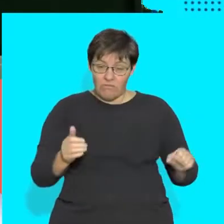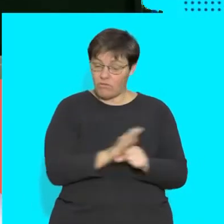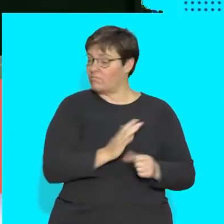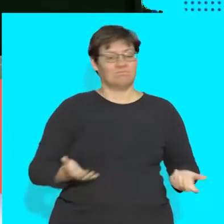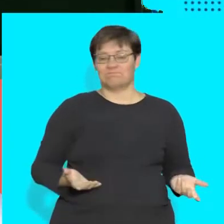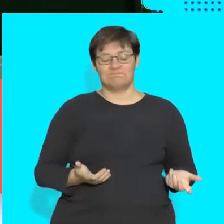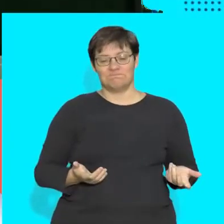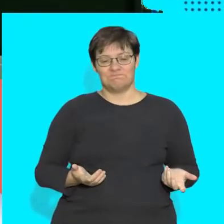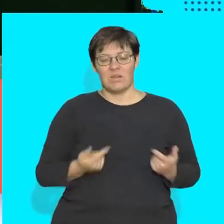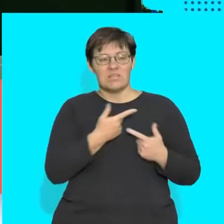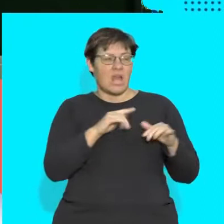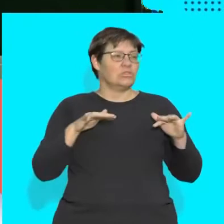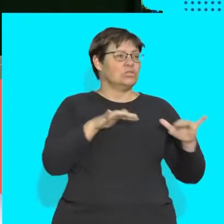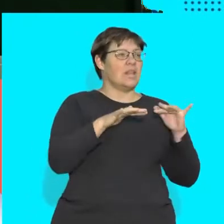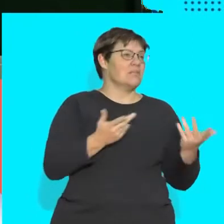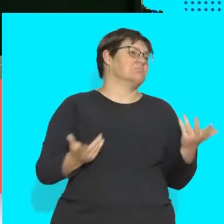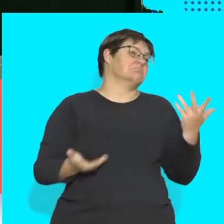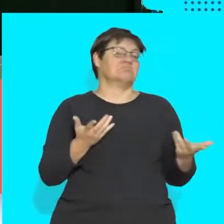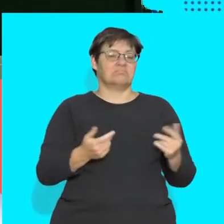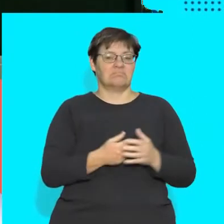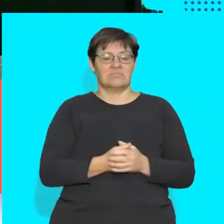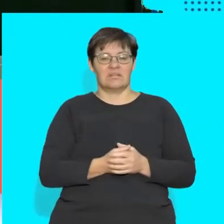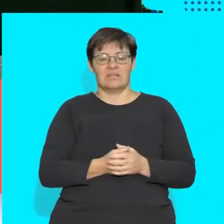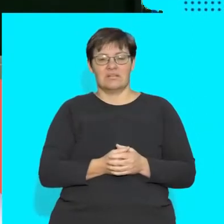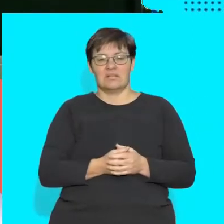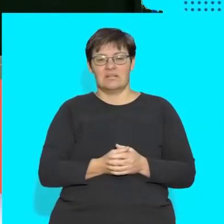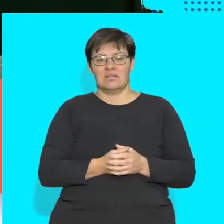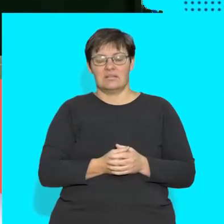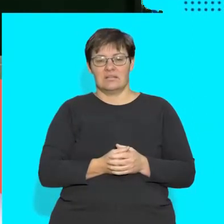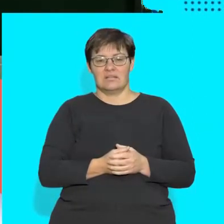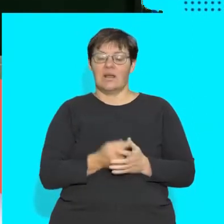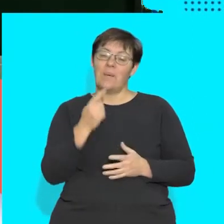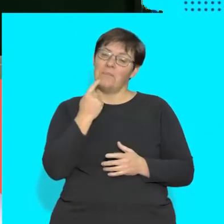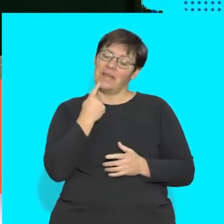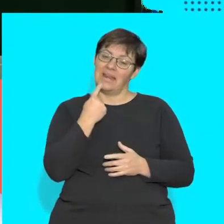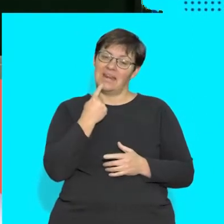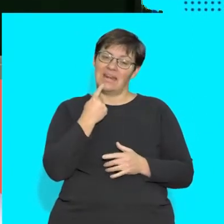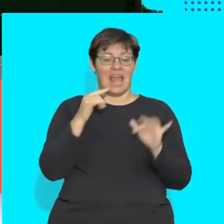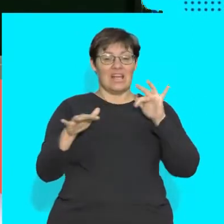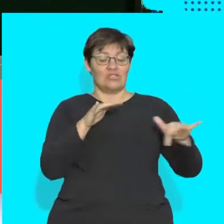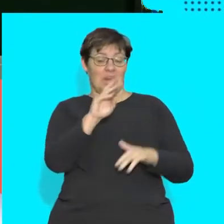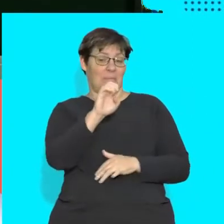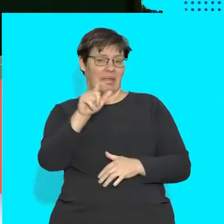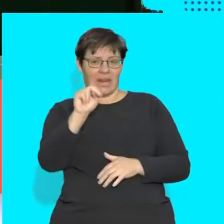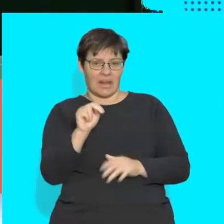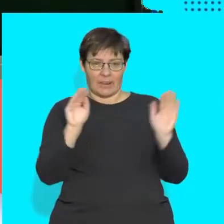imagine you take jelly and you put, I'm going to go weird, put a jelly bean in, all right? Oh, now what's happening? The jelly